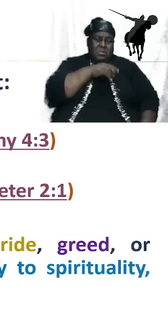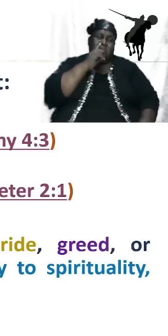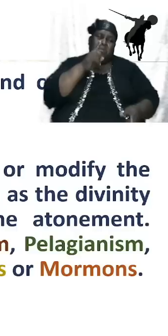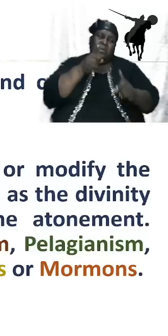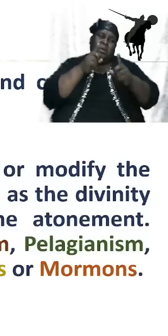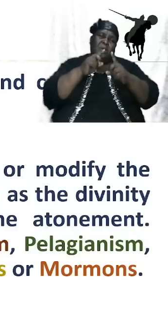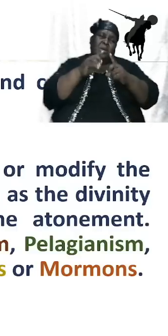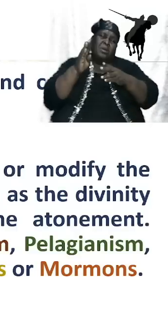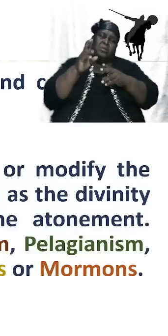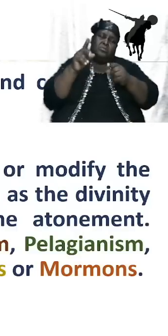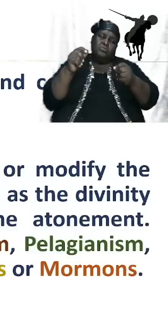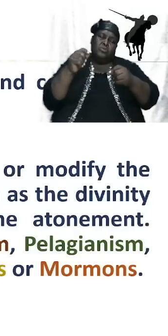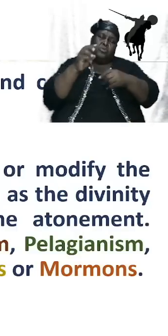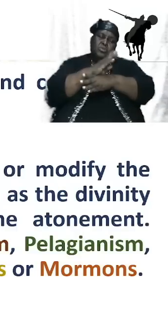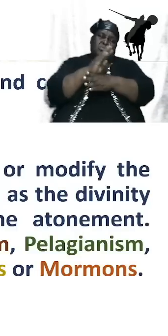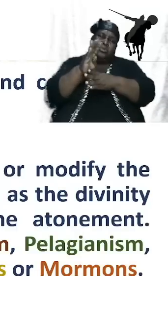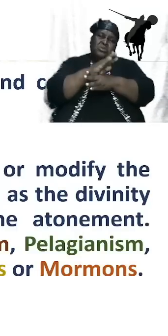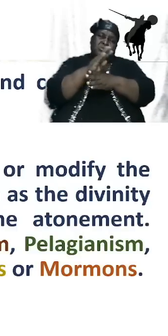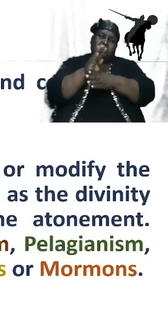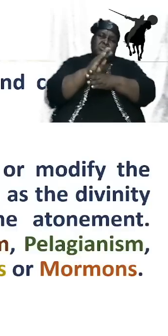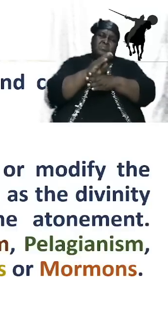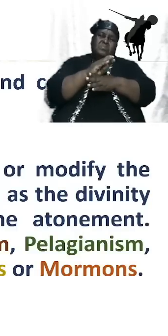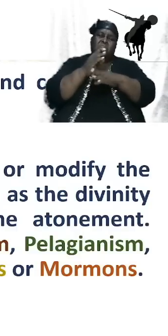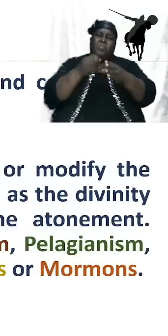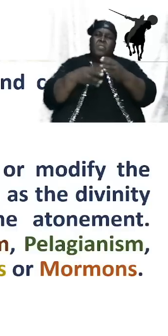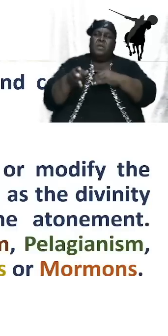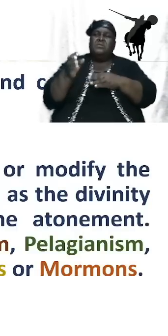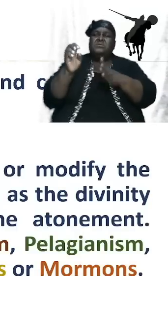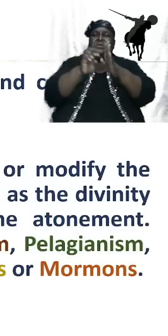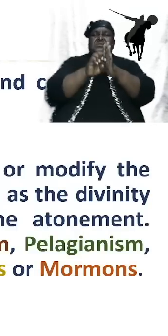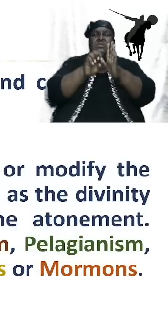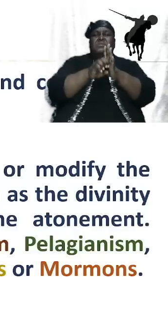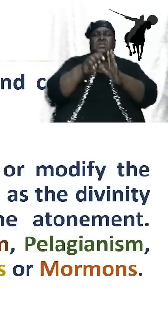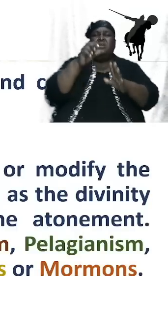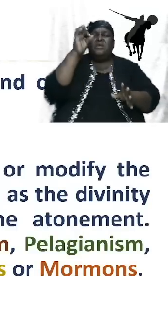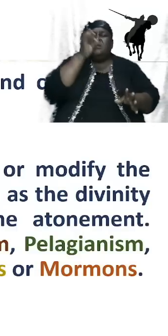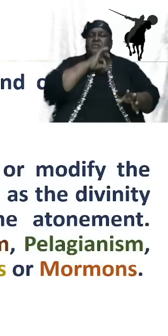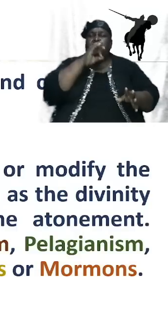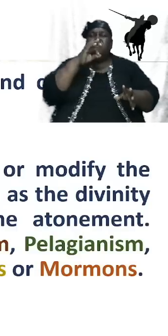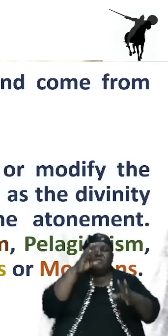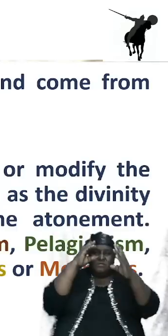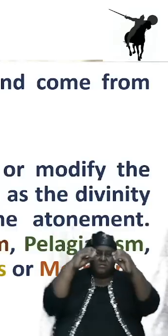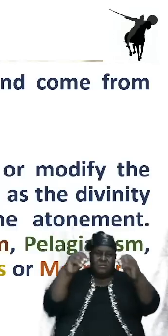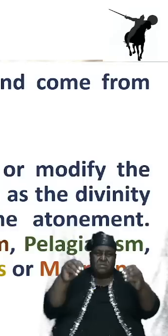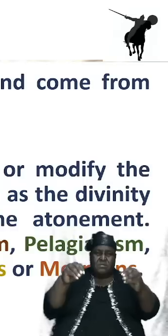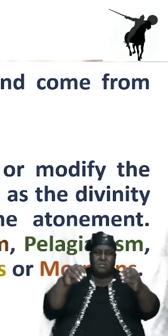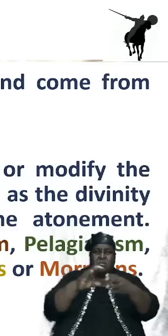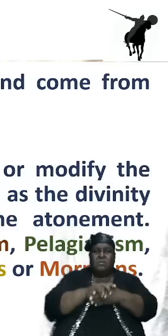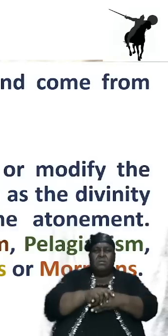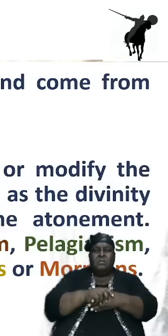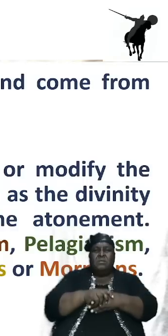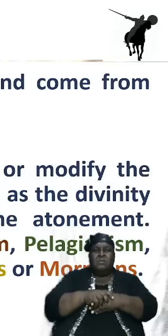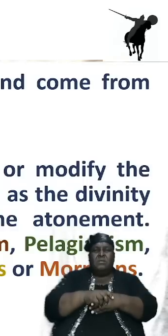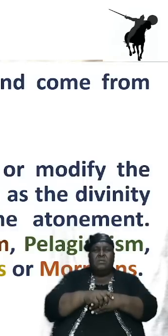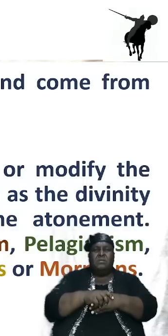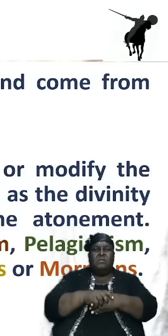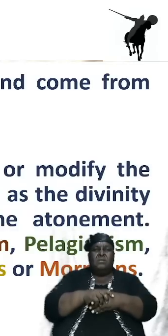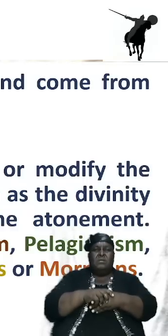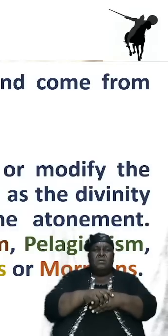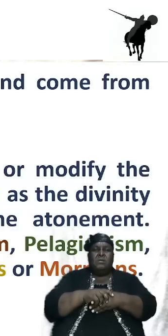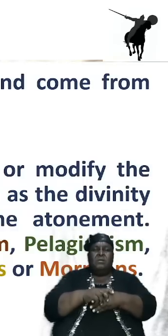Now there are some examples of false teaching. And false teaching can take on various forms. And we're going to look at the three different